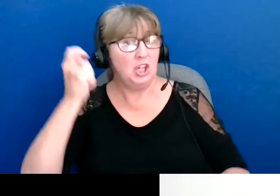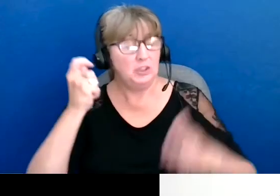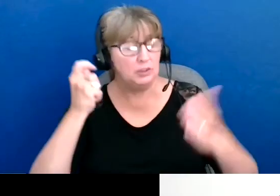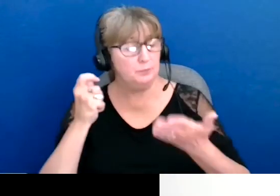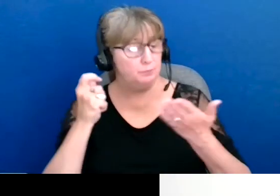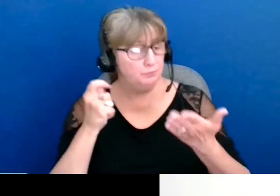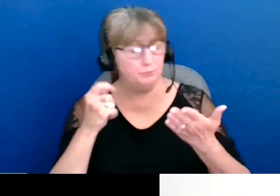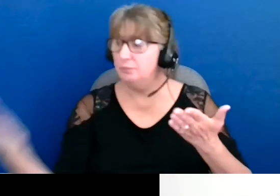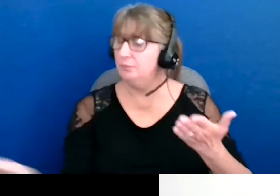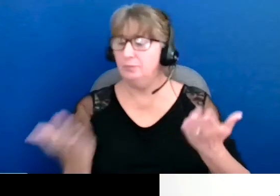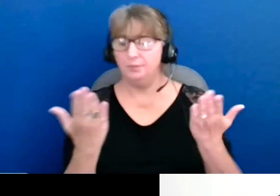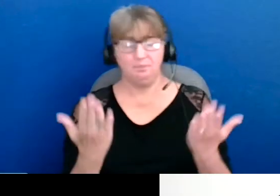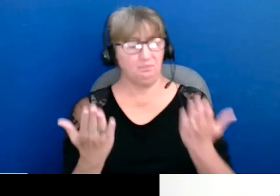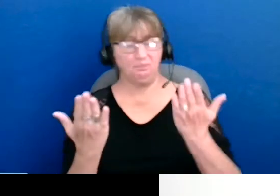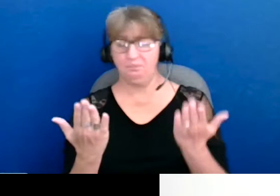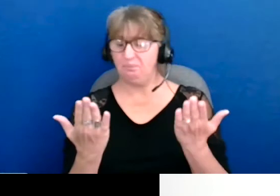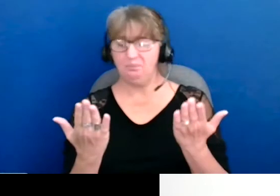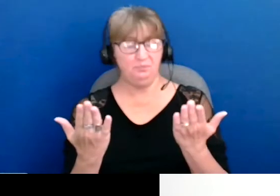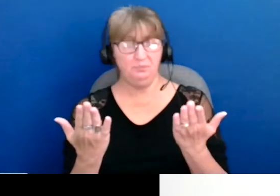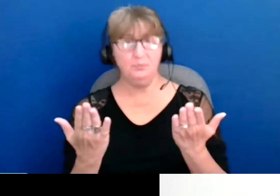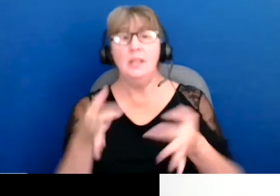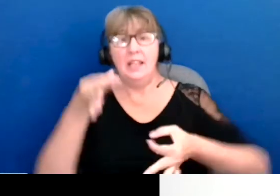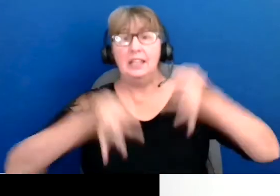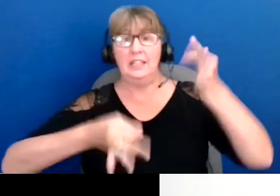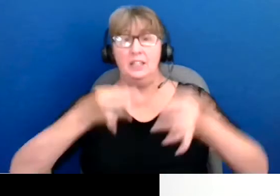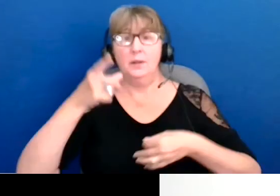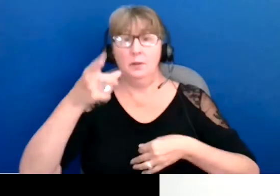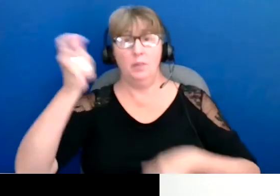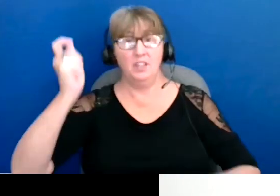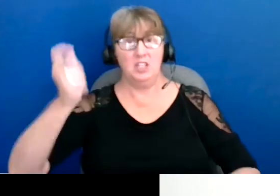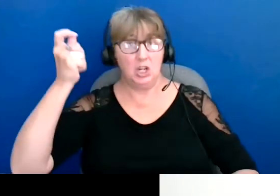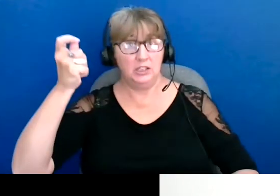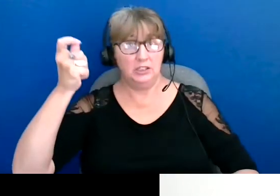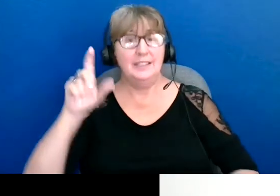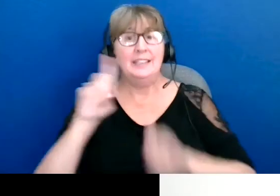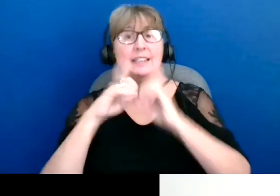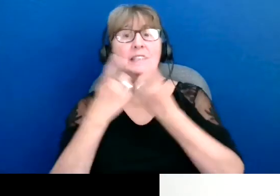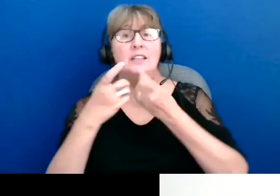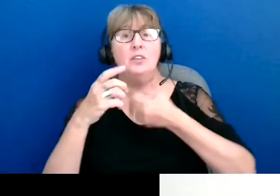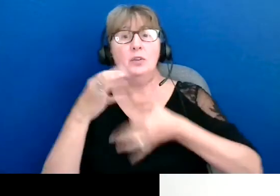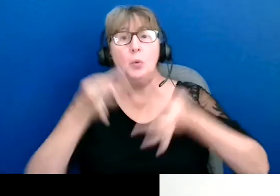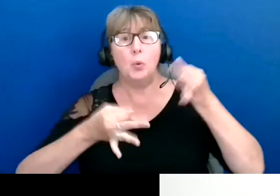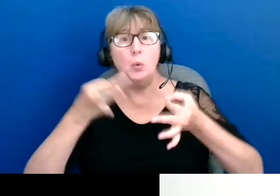both sides. And we had a hearing before the judge at a district court in Vermont.